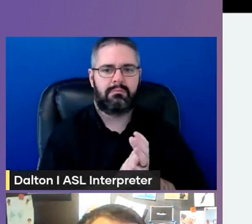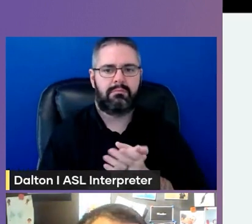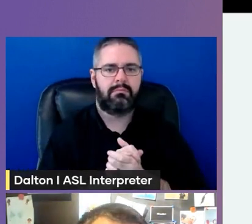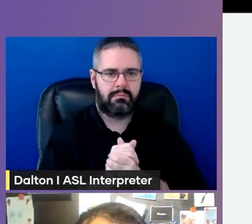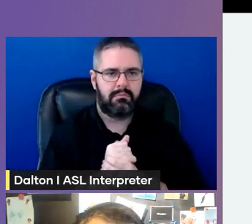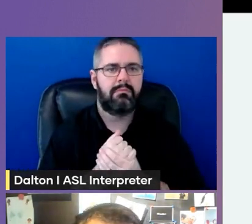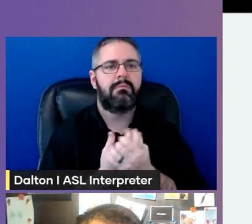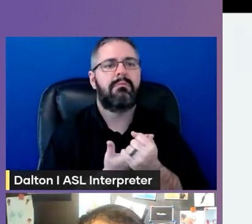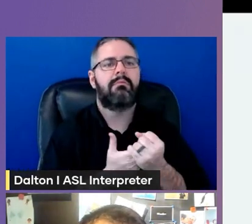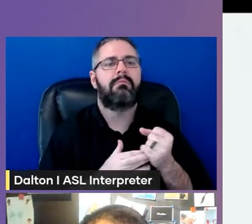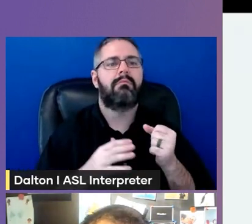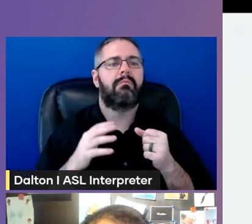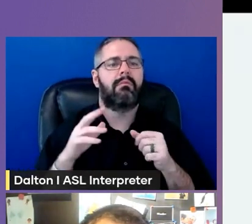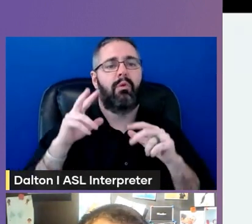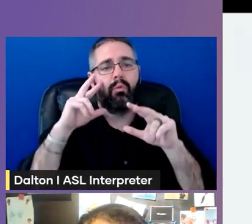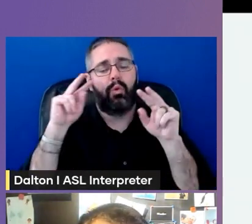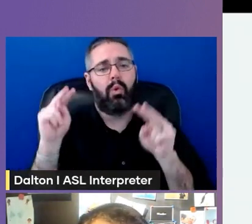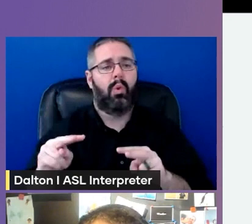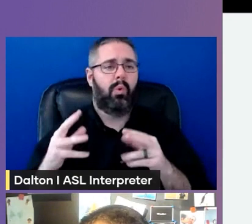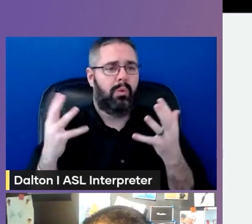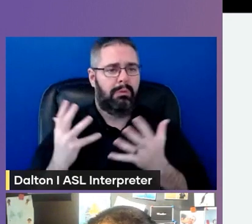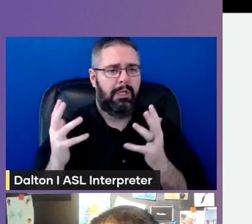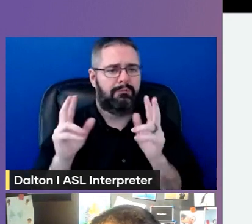When we looked at these at